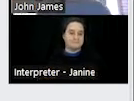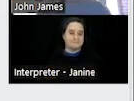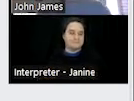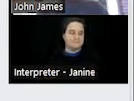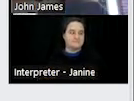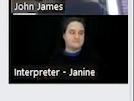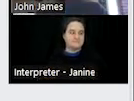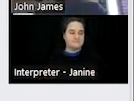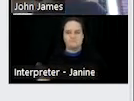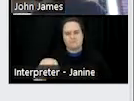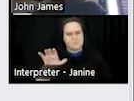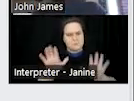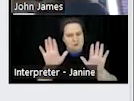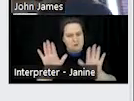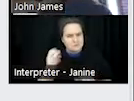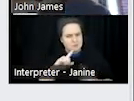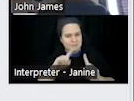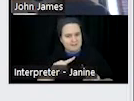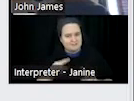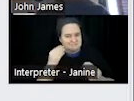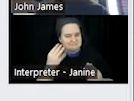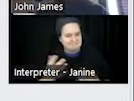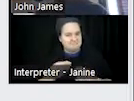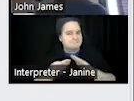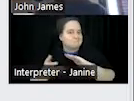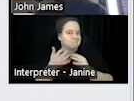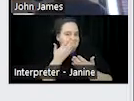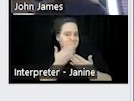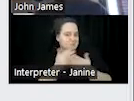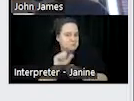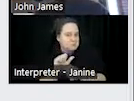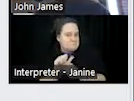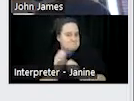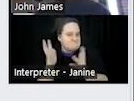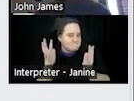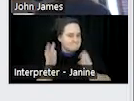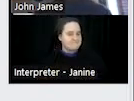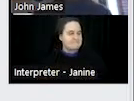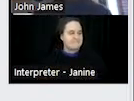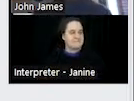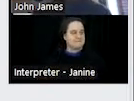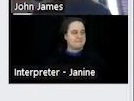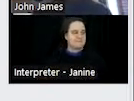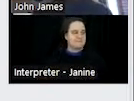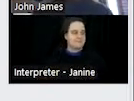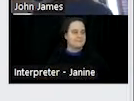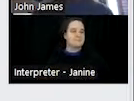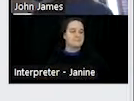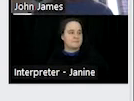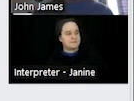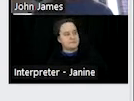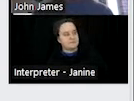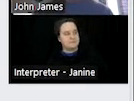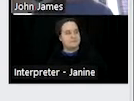You all are doing a fabulous job, by the way. Just have to let you know, this is awesome. How has your college